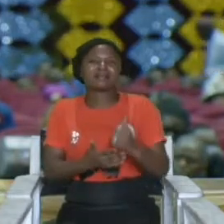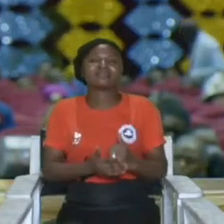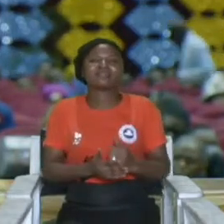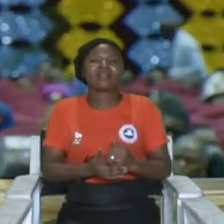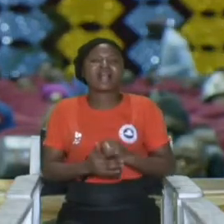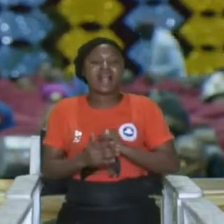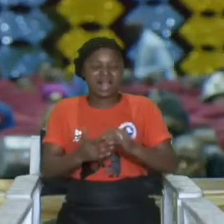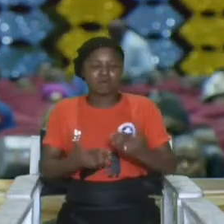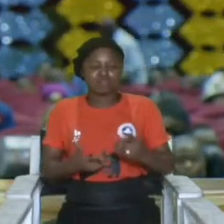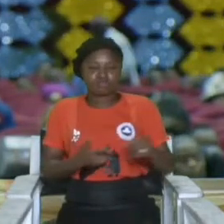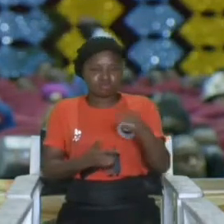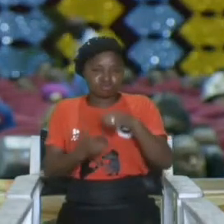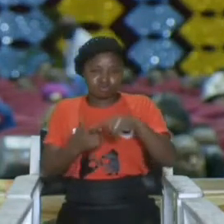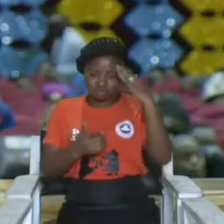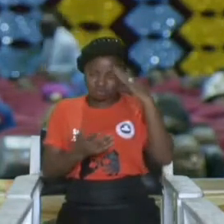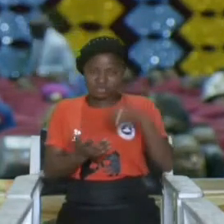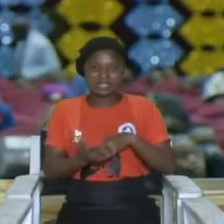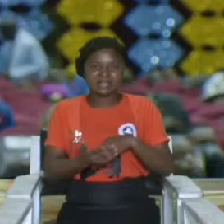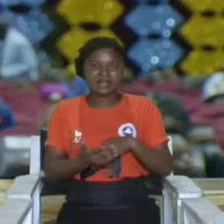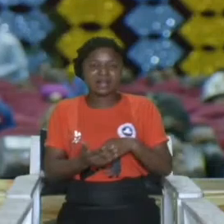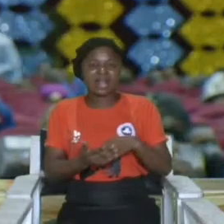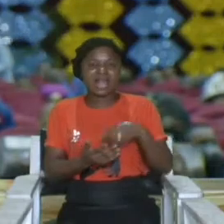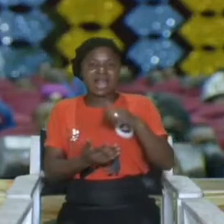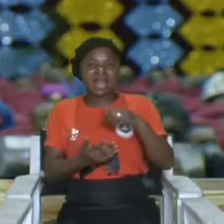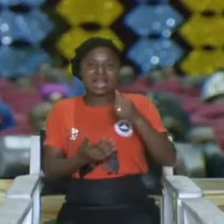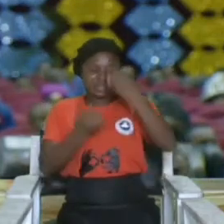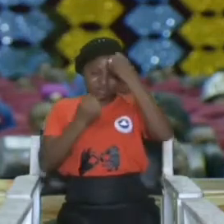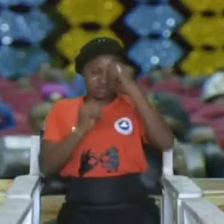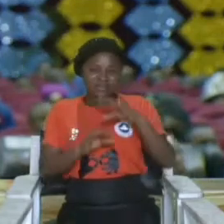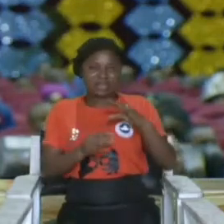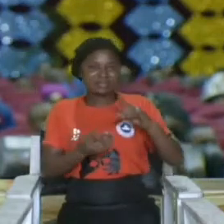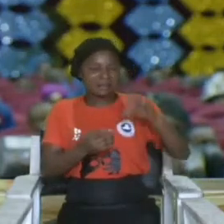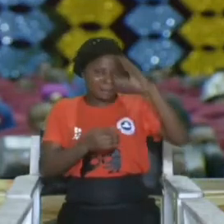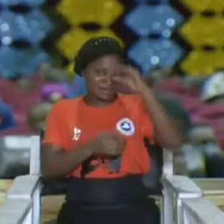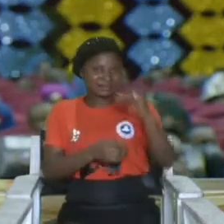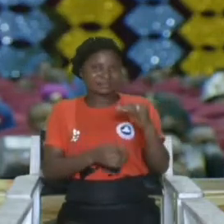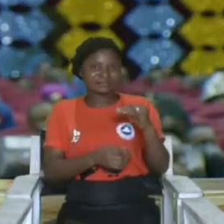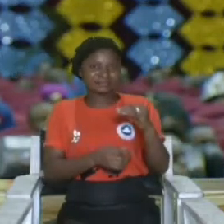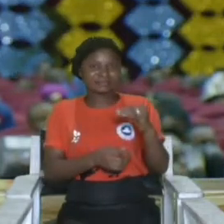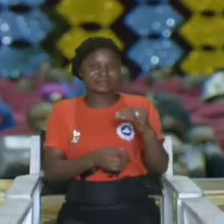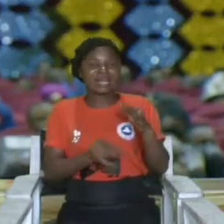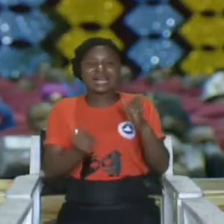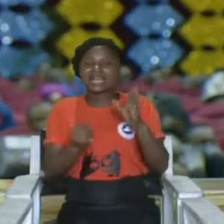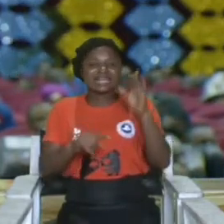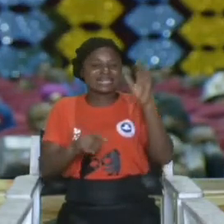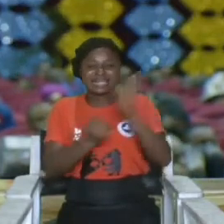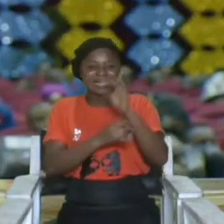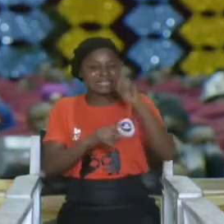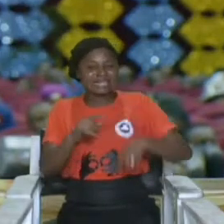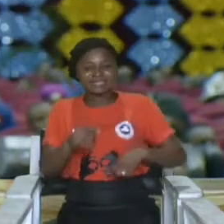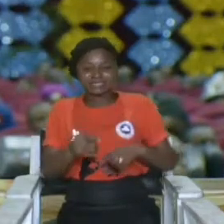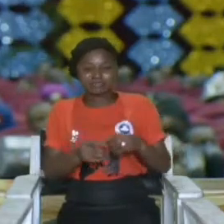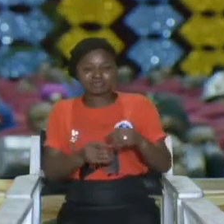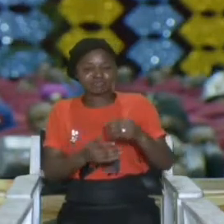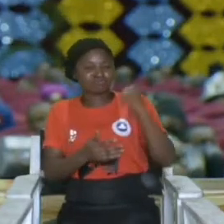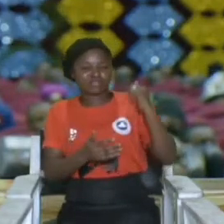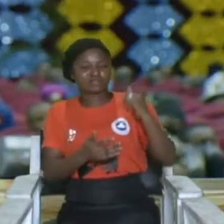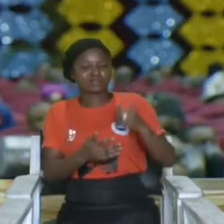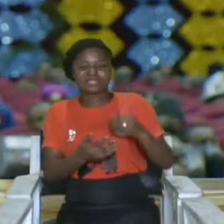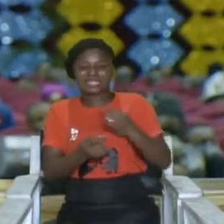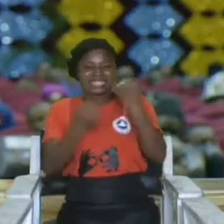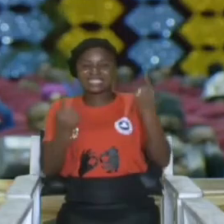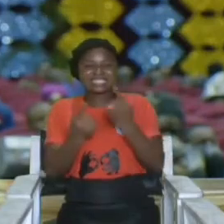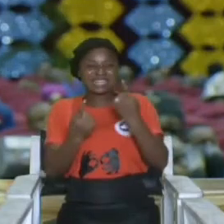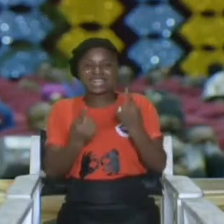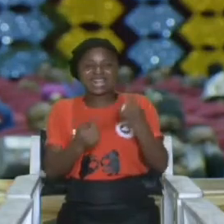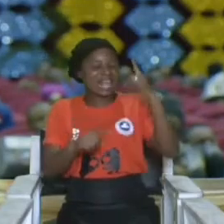I want you to take note of this. A disobedient man that cannot resist sin cannot retain